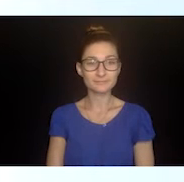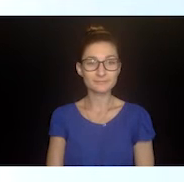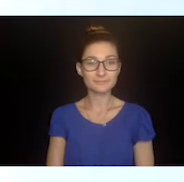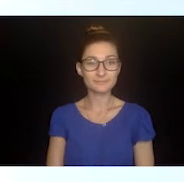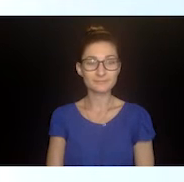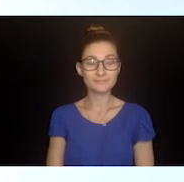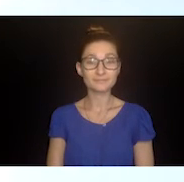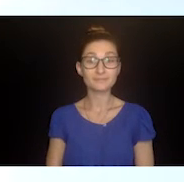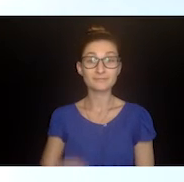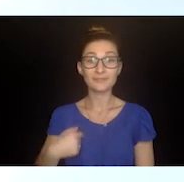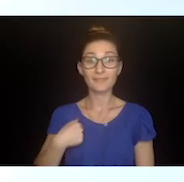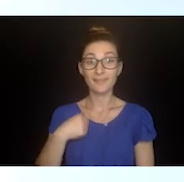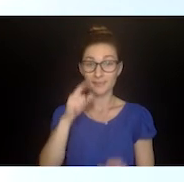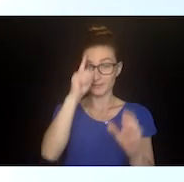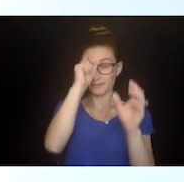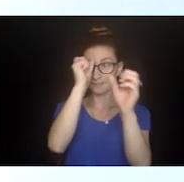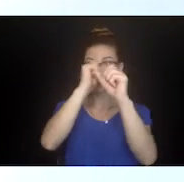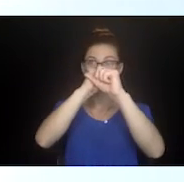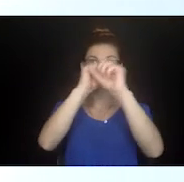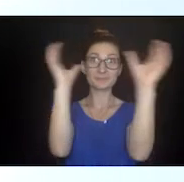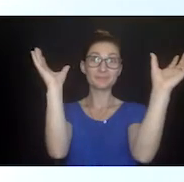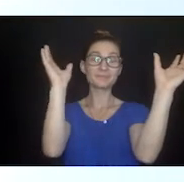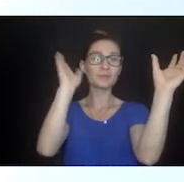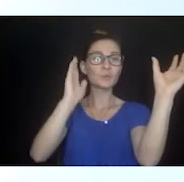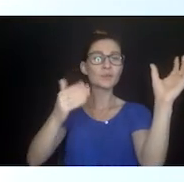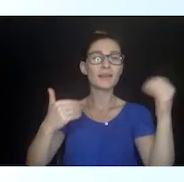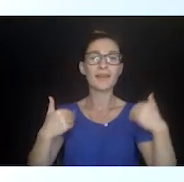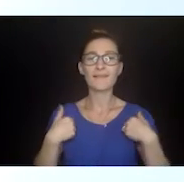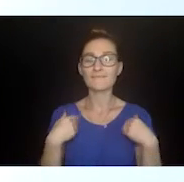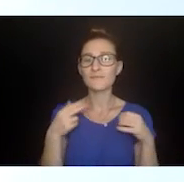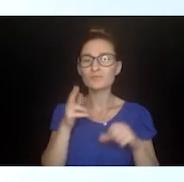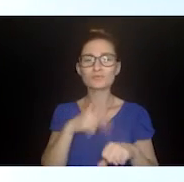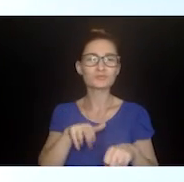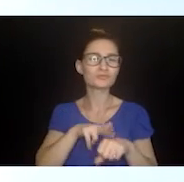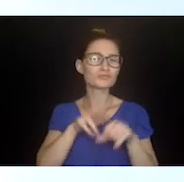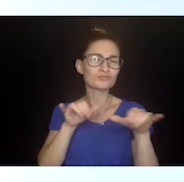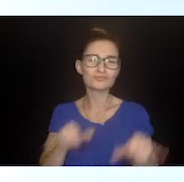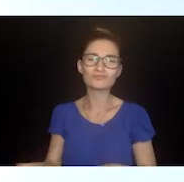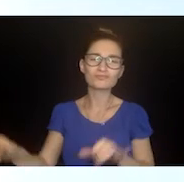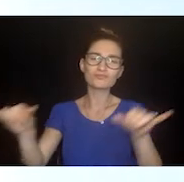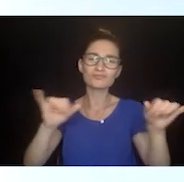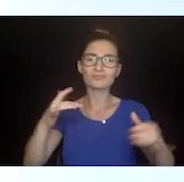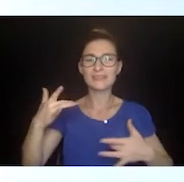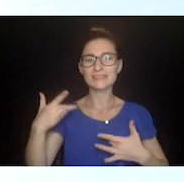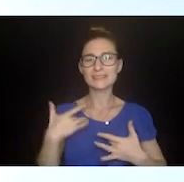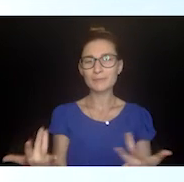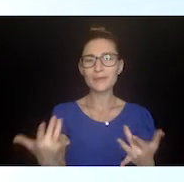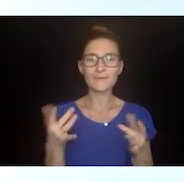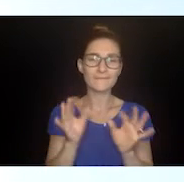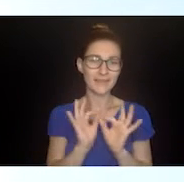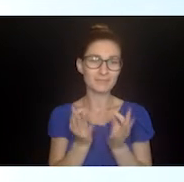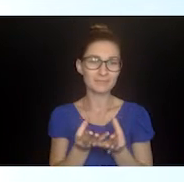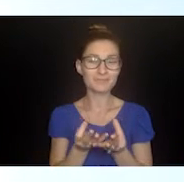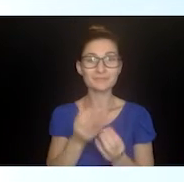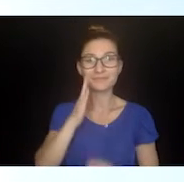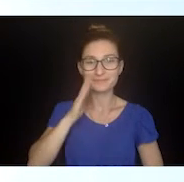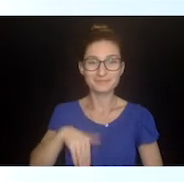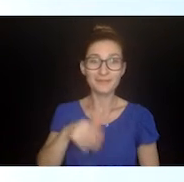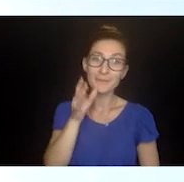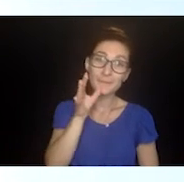I dreamed that I would have a typical family. You remember that typical family, that mum, the